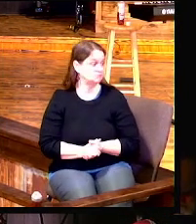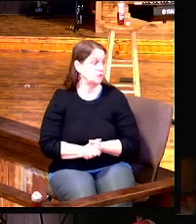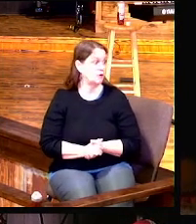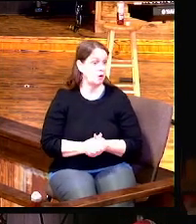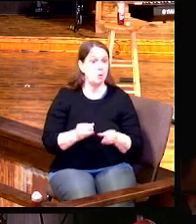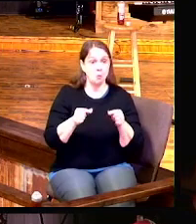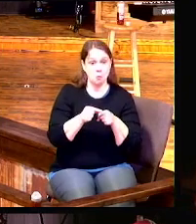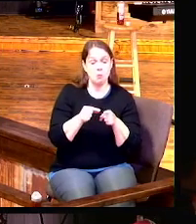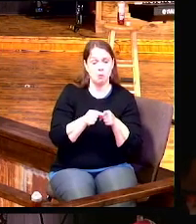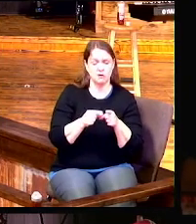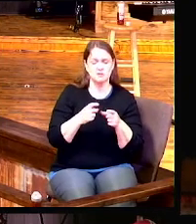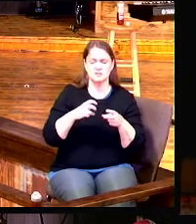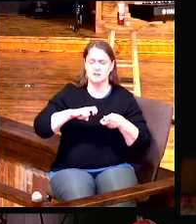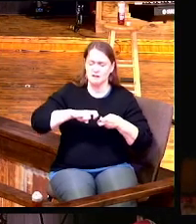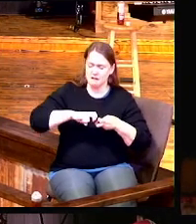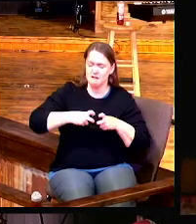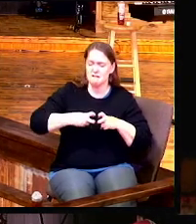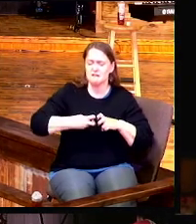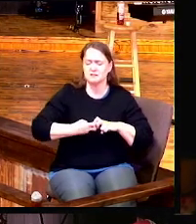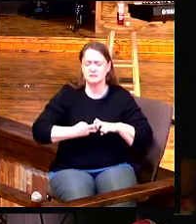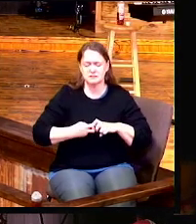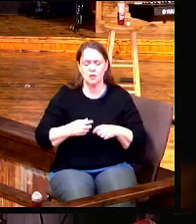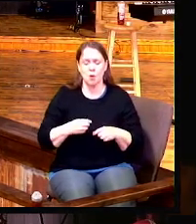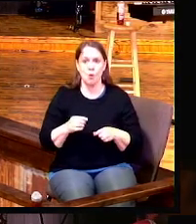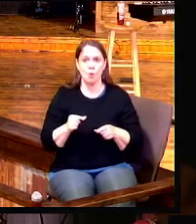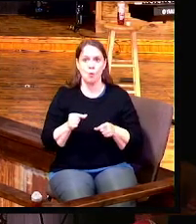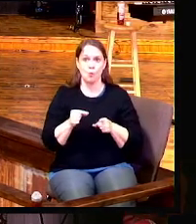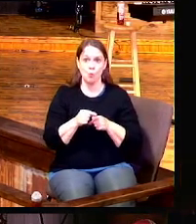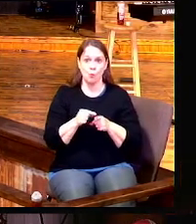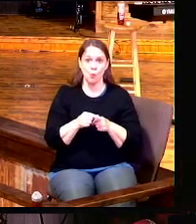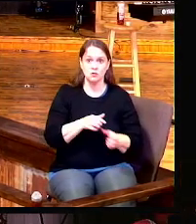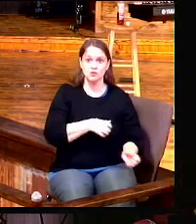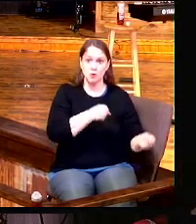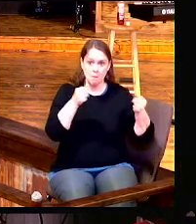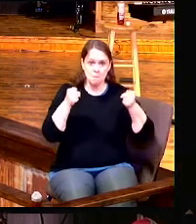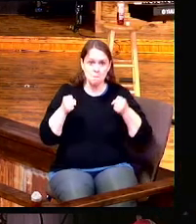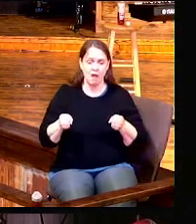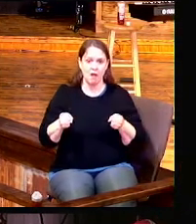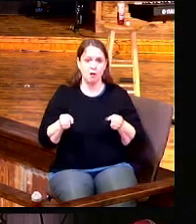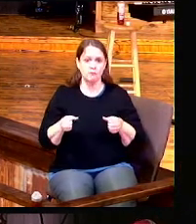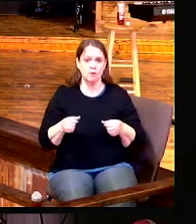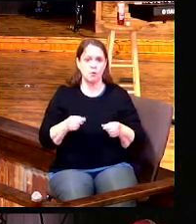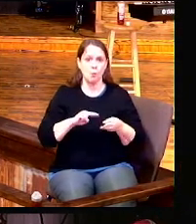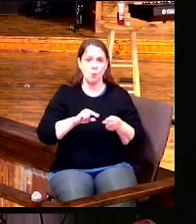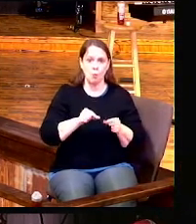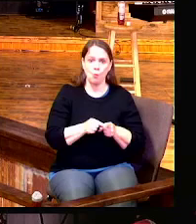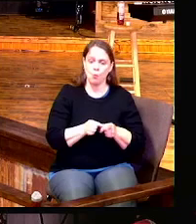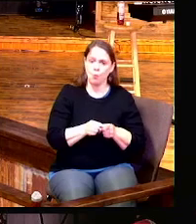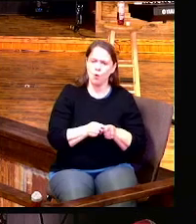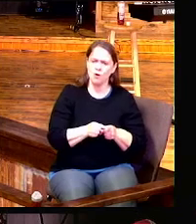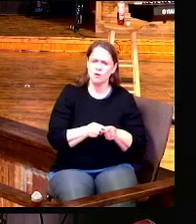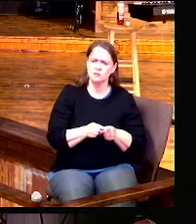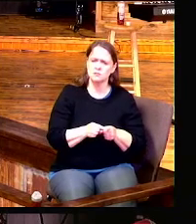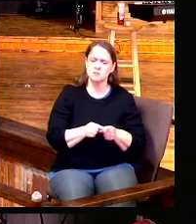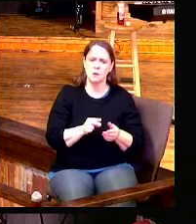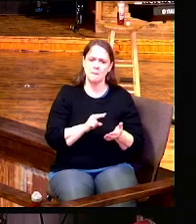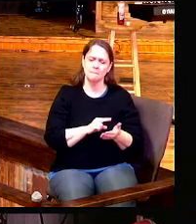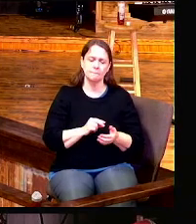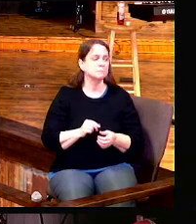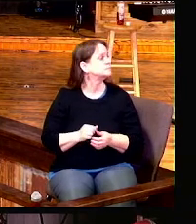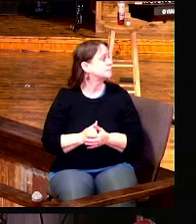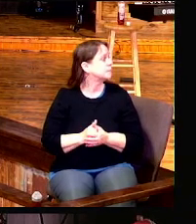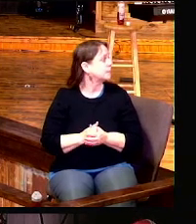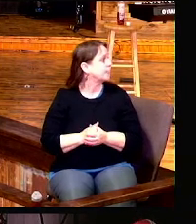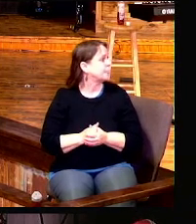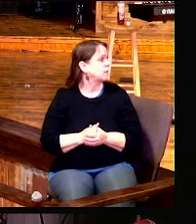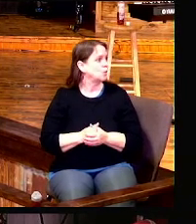Words hurt. Words can hurt. Words are powerful. They have meaning. And so we're going to dive into that today